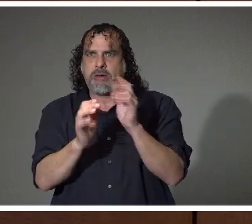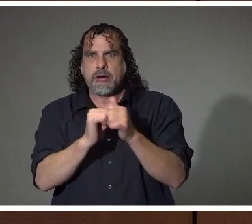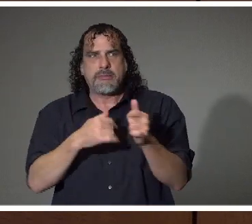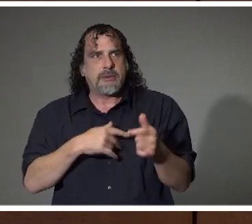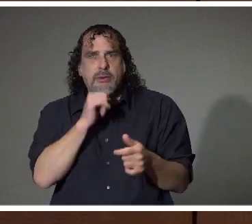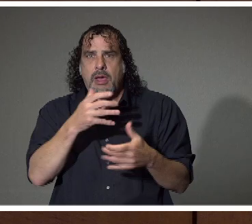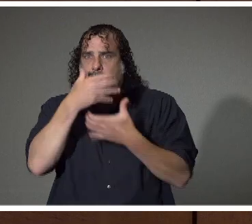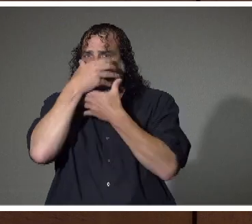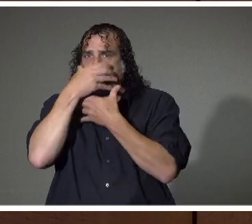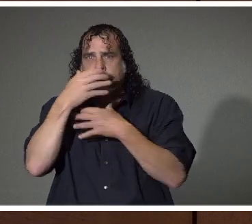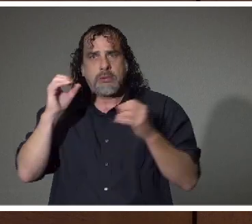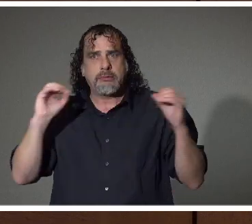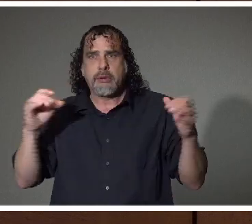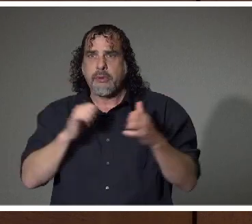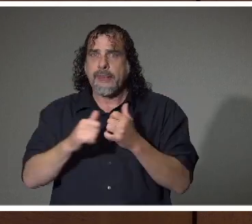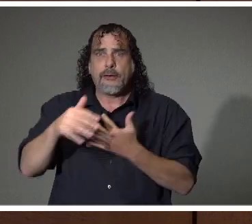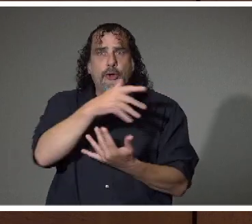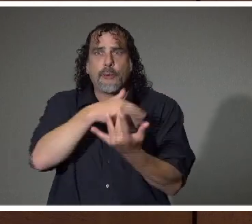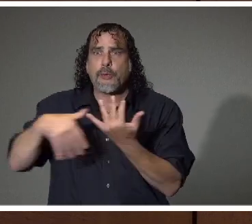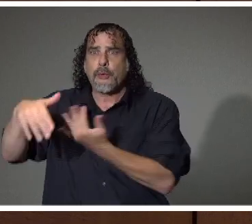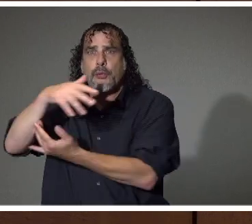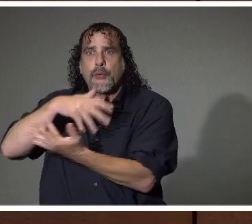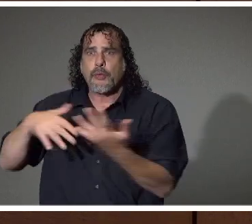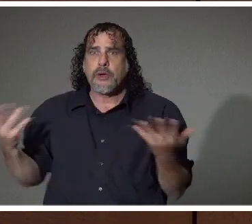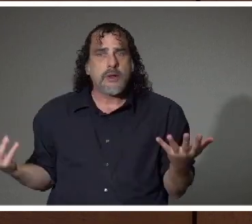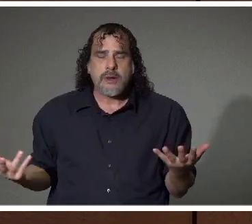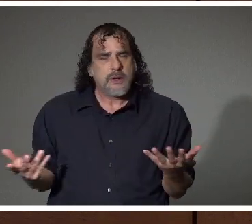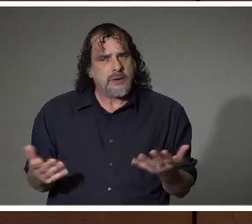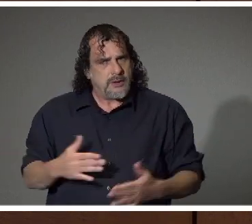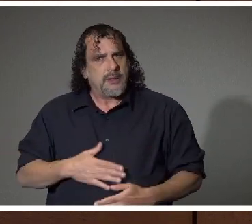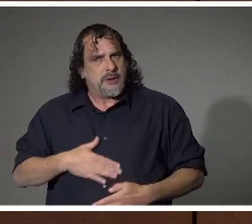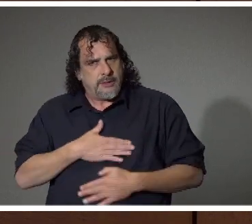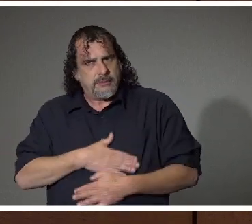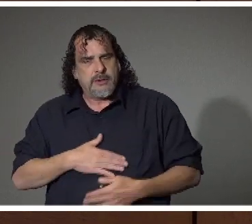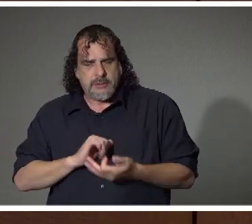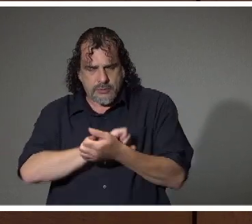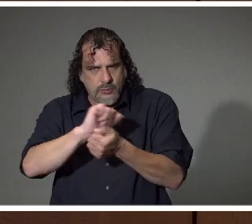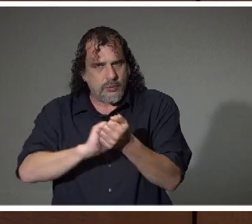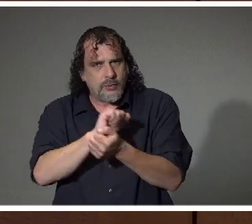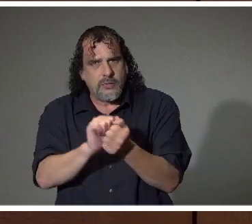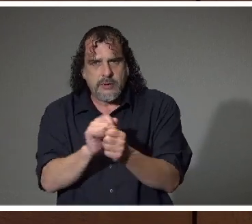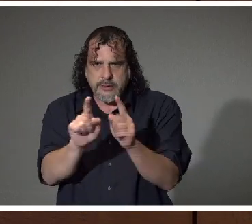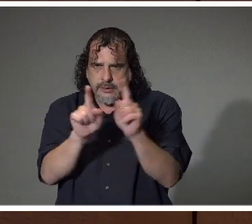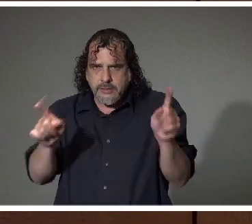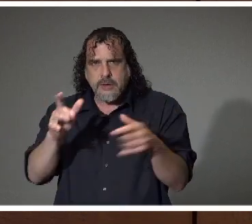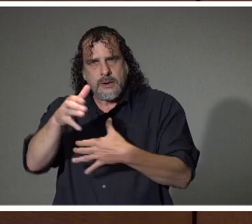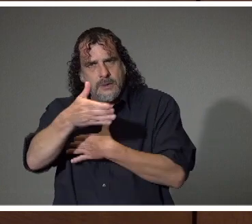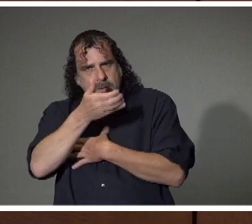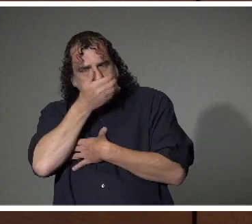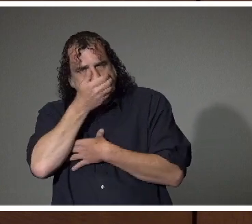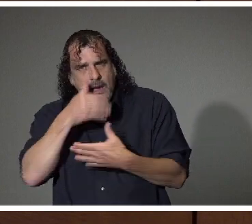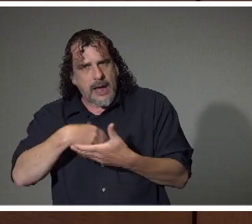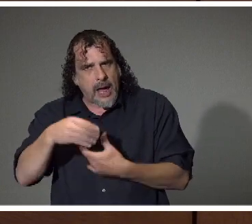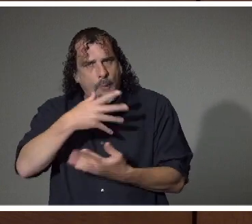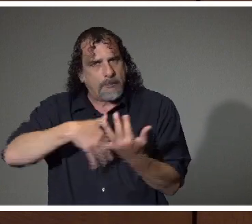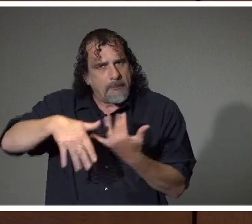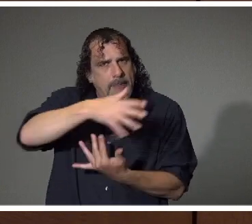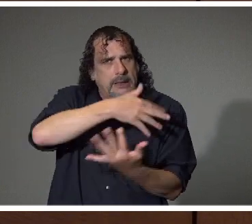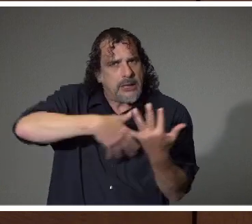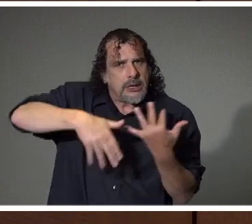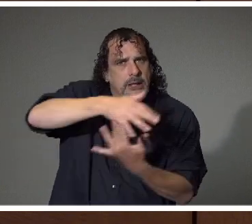wearing masks in the community necessarily. So, you know, please, hand hygiene, social distancing, wear masks when you're out in public and around